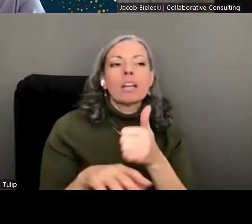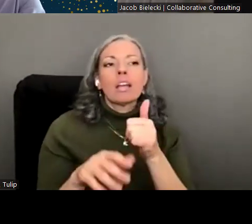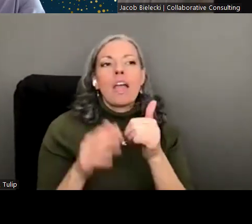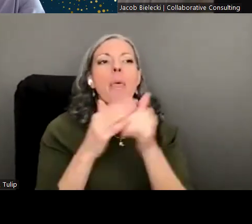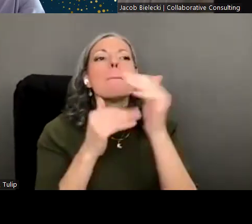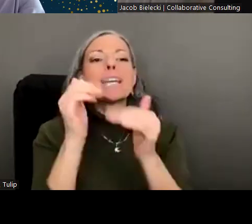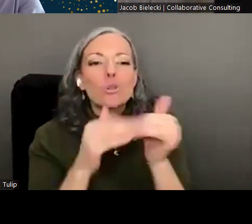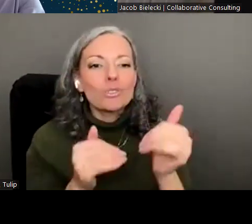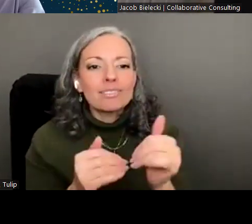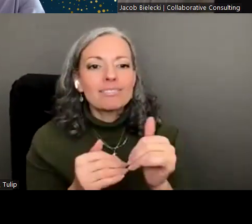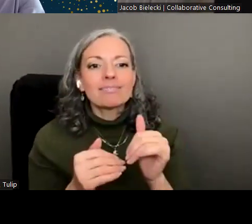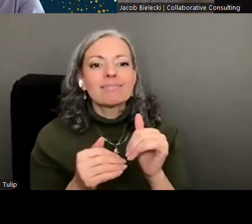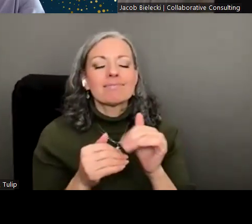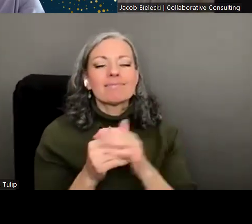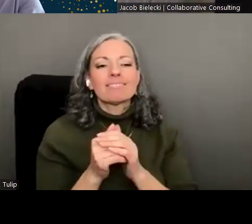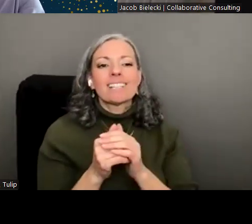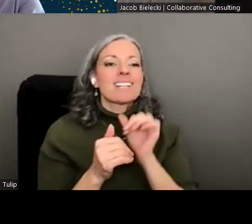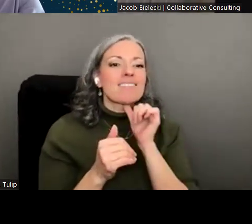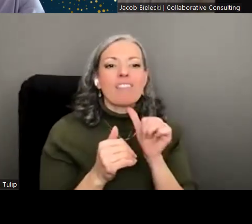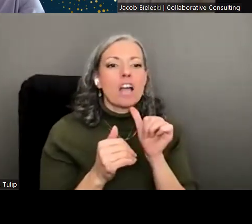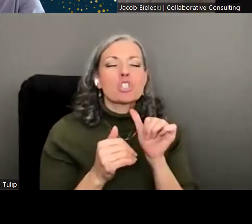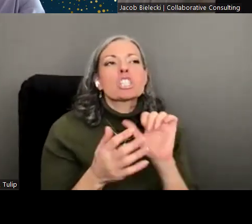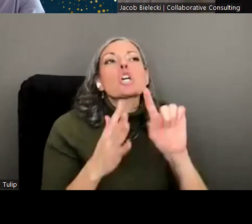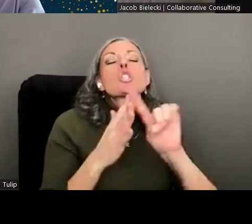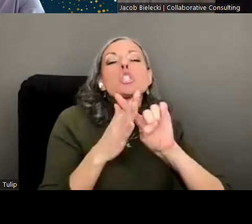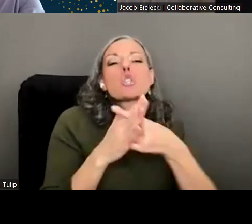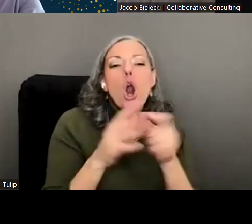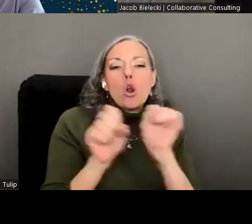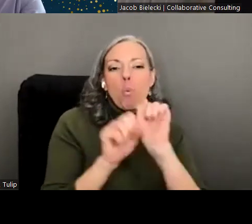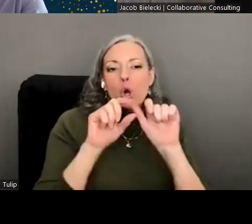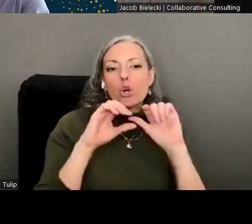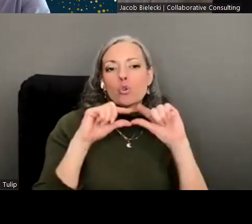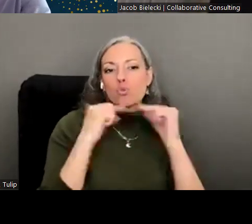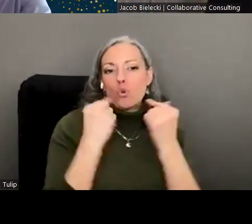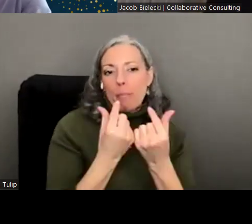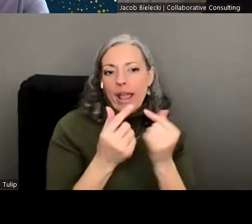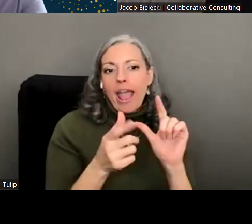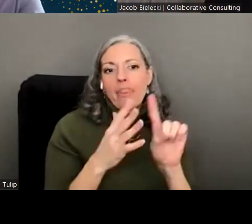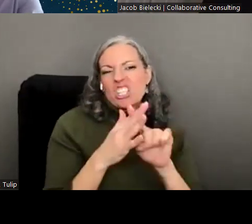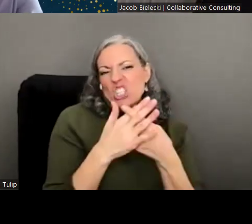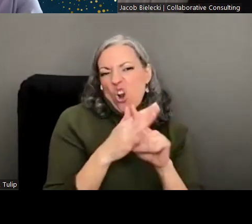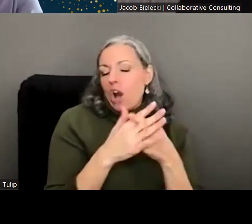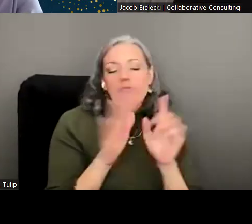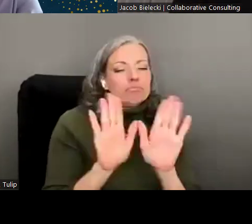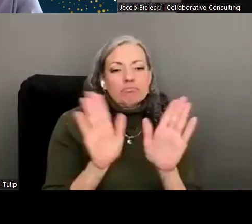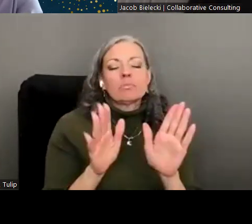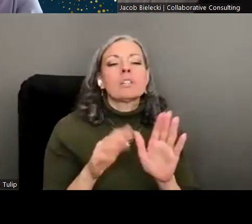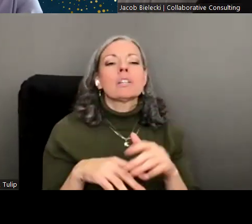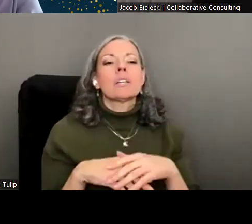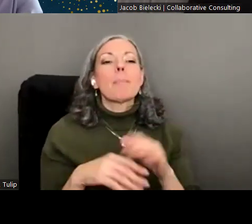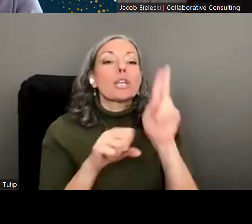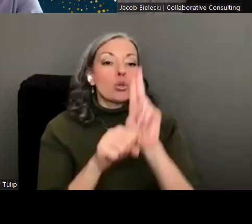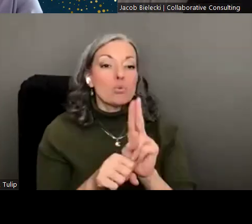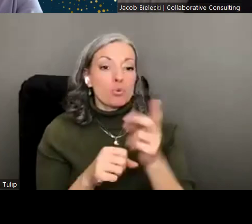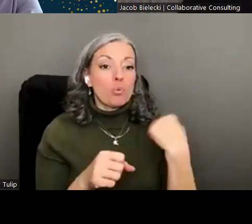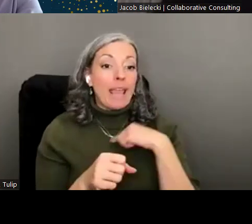rather than convening a work group and trying to build something up completely from scratch. So we're hoping that by summertime,